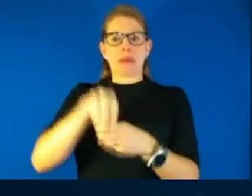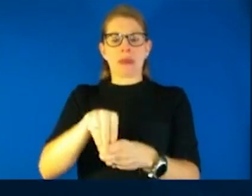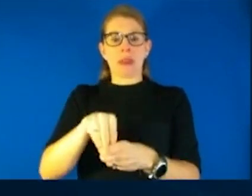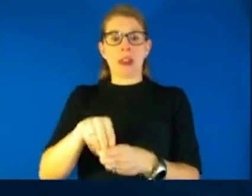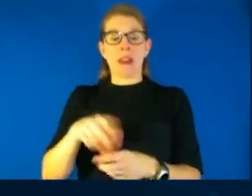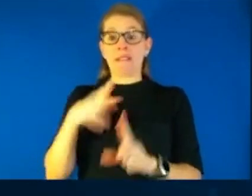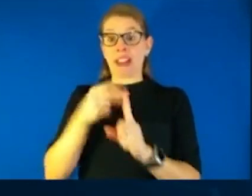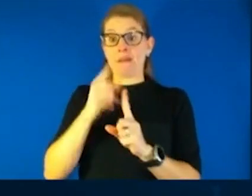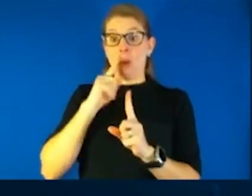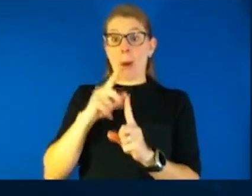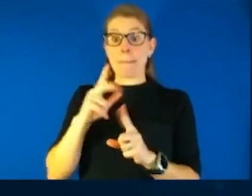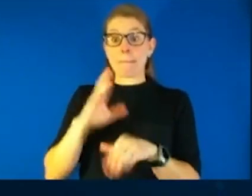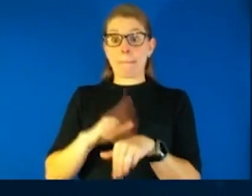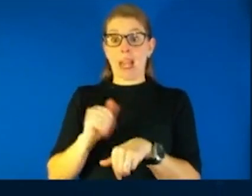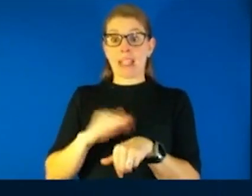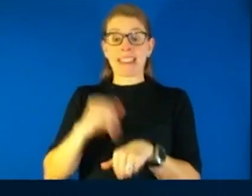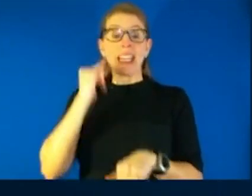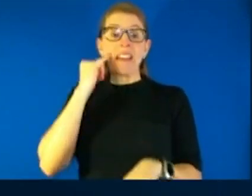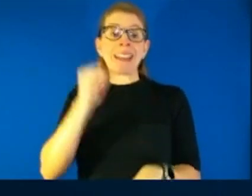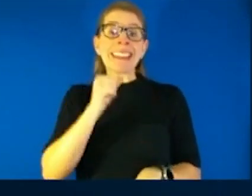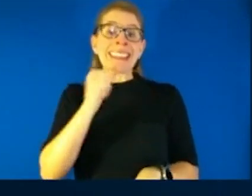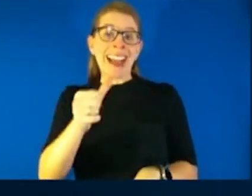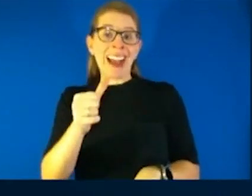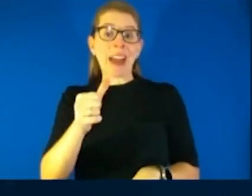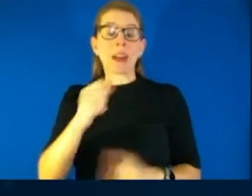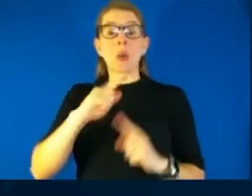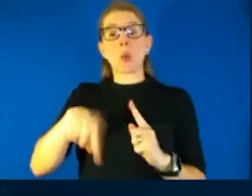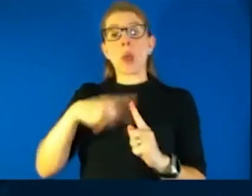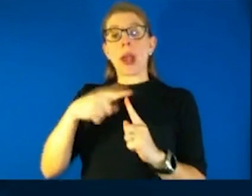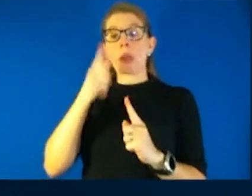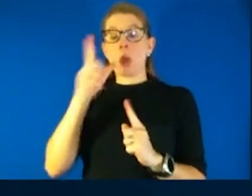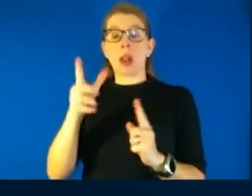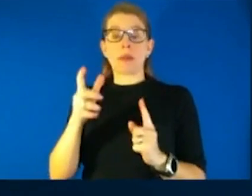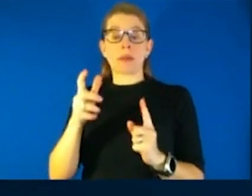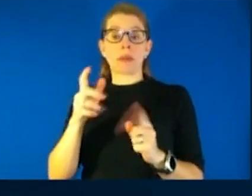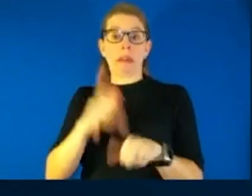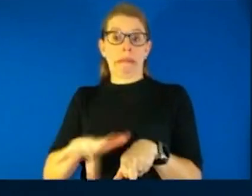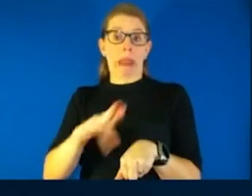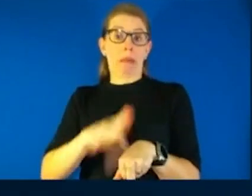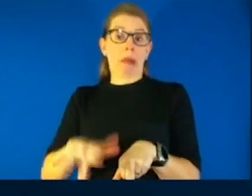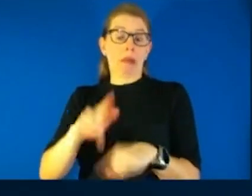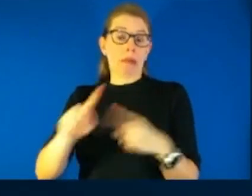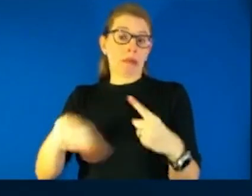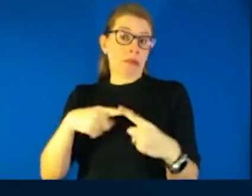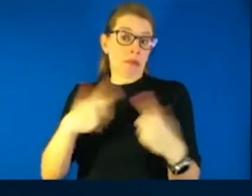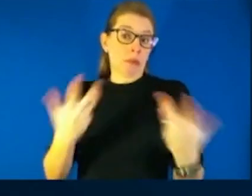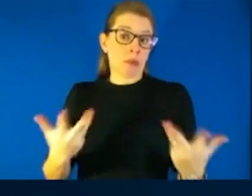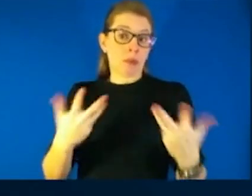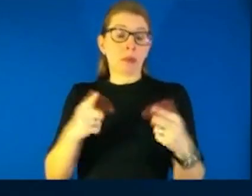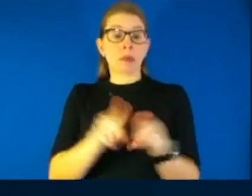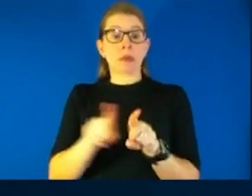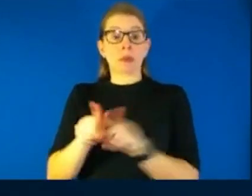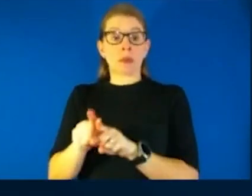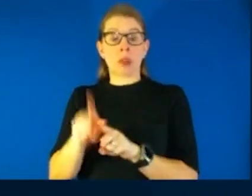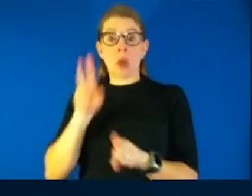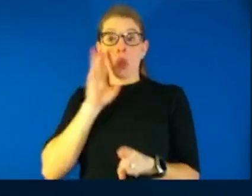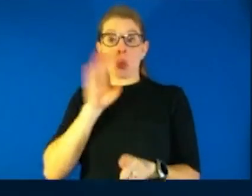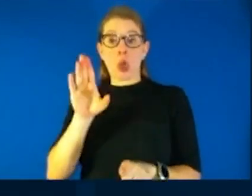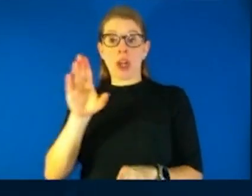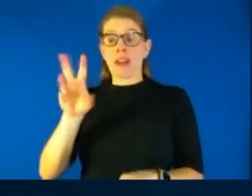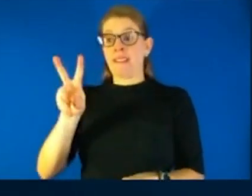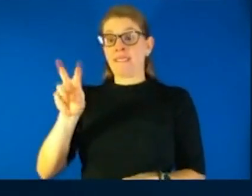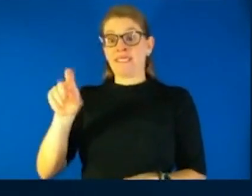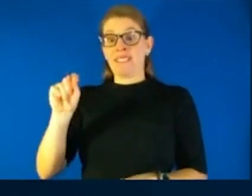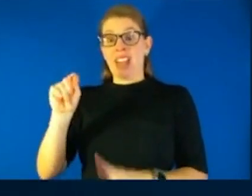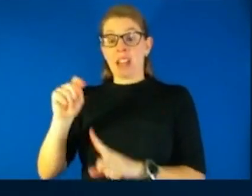pets? If not, when will that be, possibly? And if so, would vets administer those